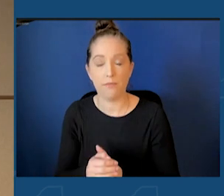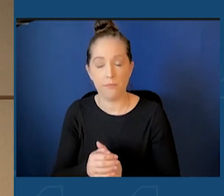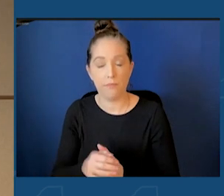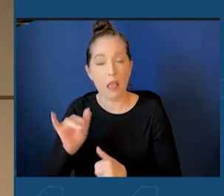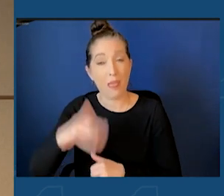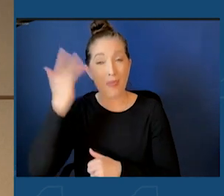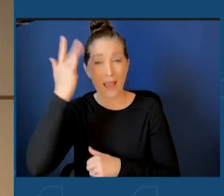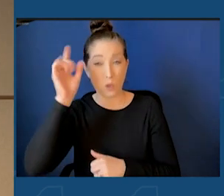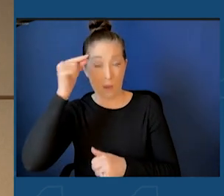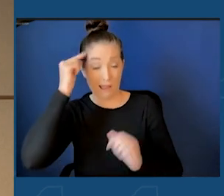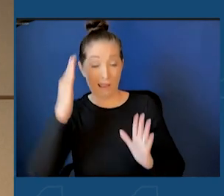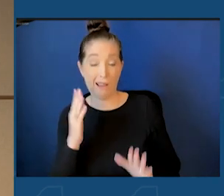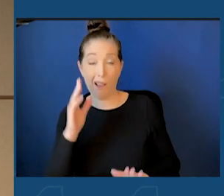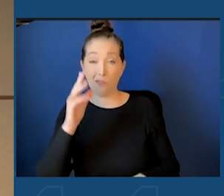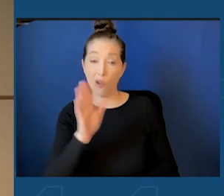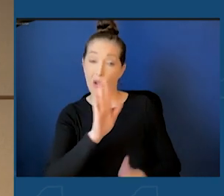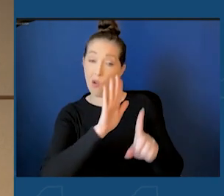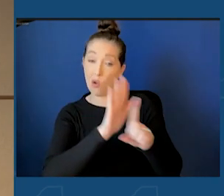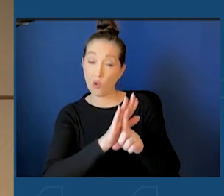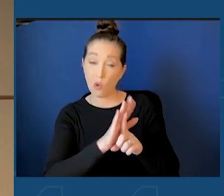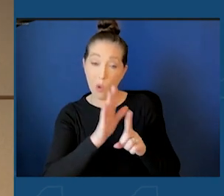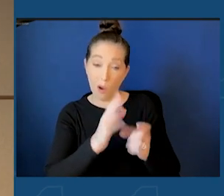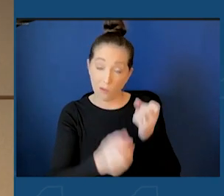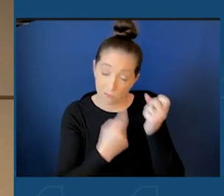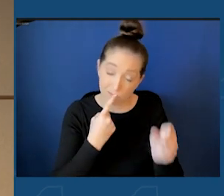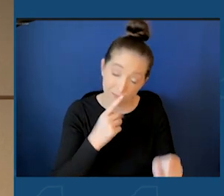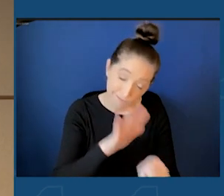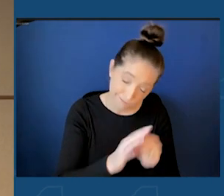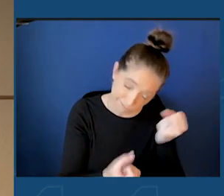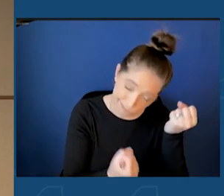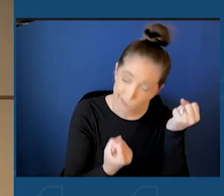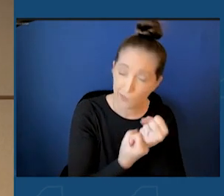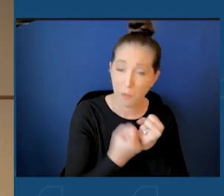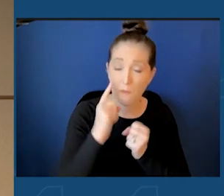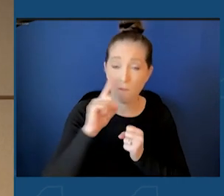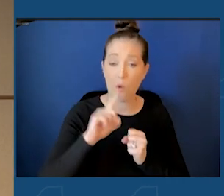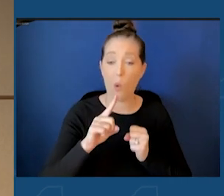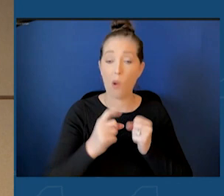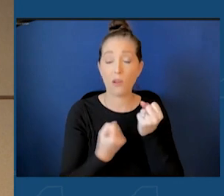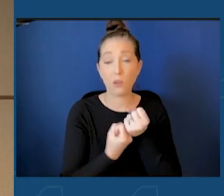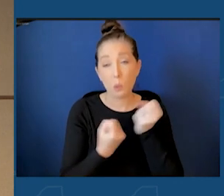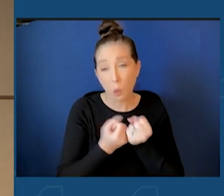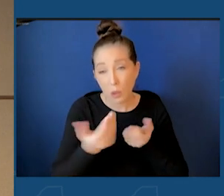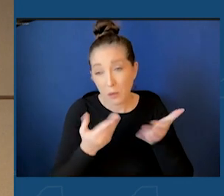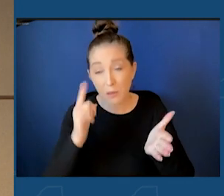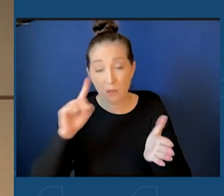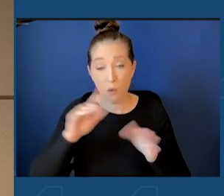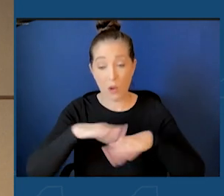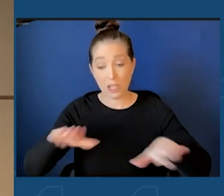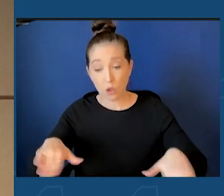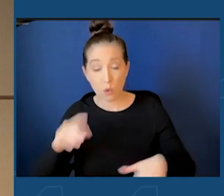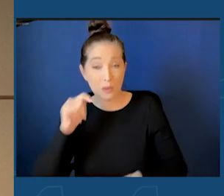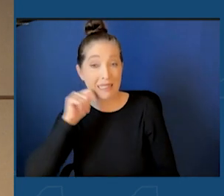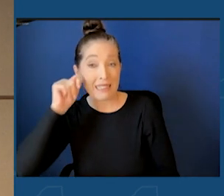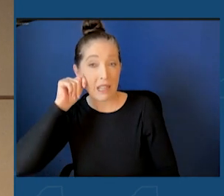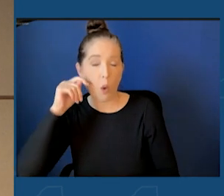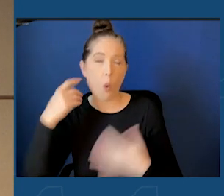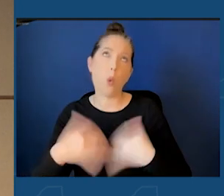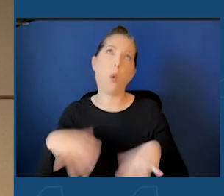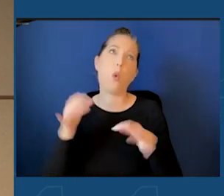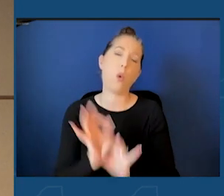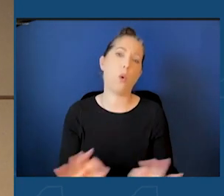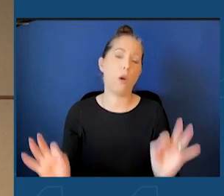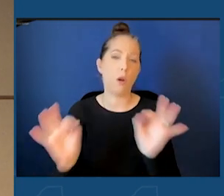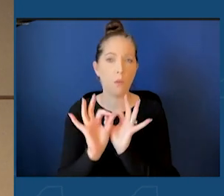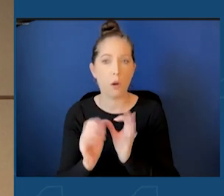expanding community mental health services for children and teens is vitally, vitally important. So is her focus